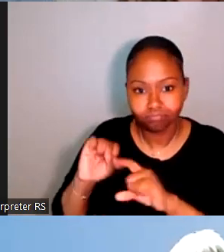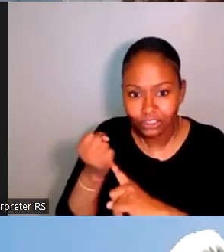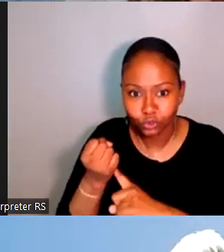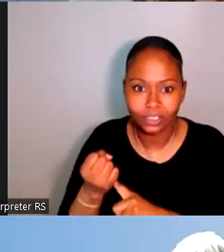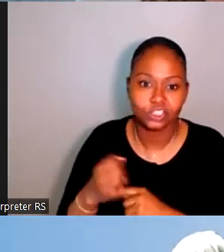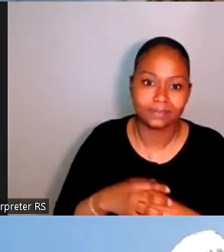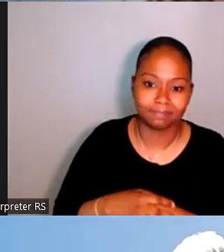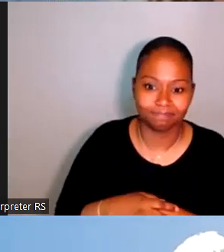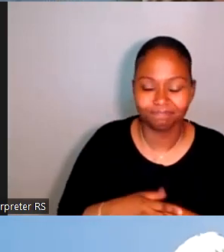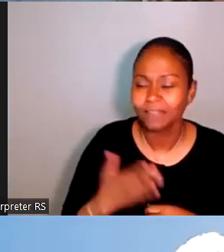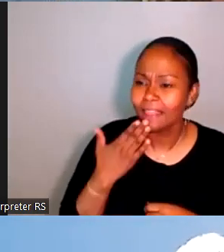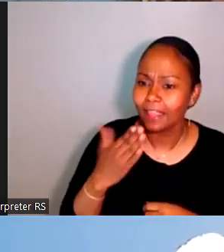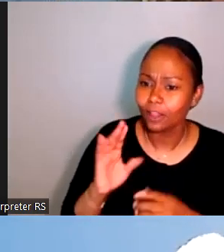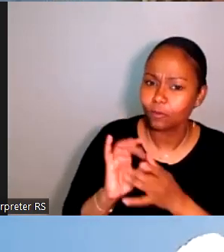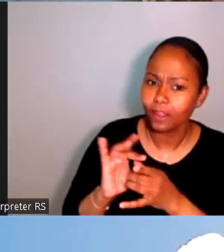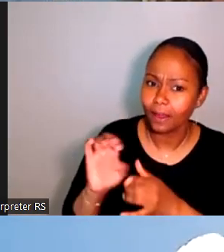Thank you for that comment, Ellen.